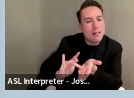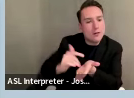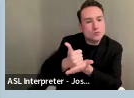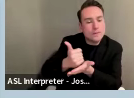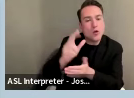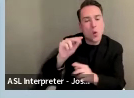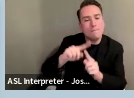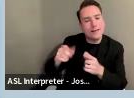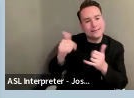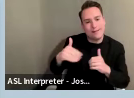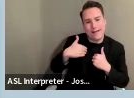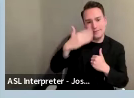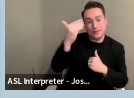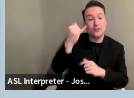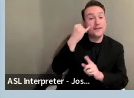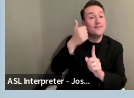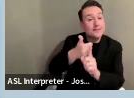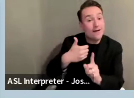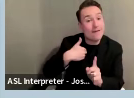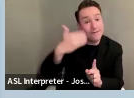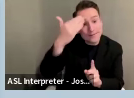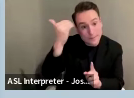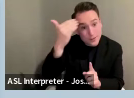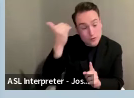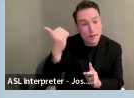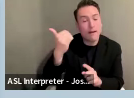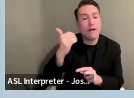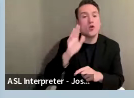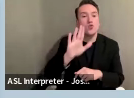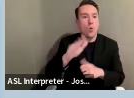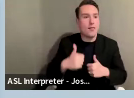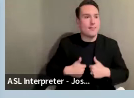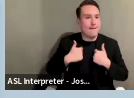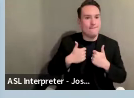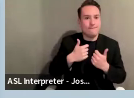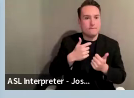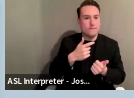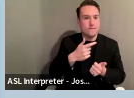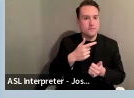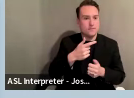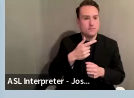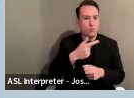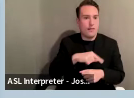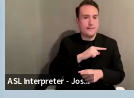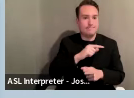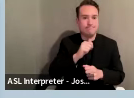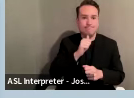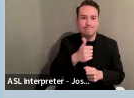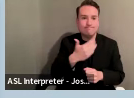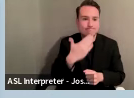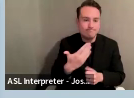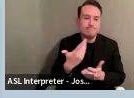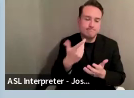for yourself if you have dementia and your quality of life is not good. So an advanced